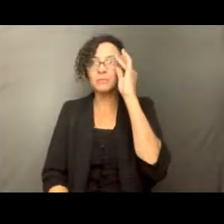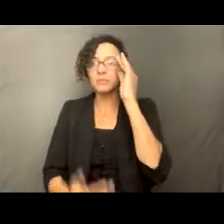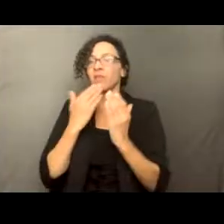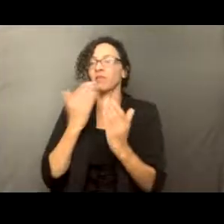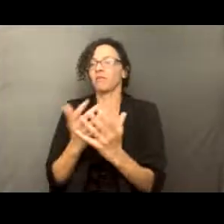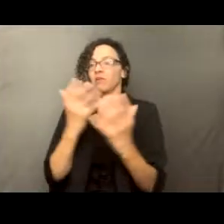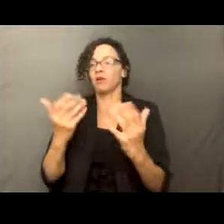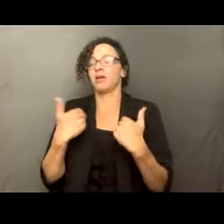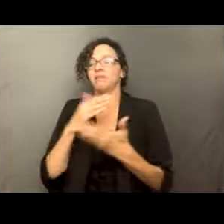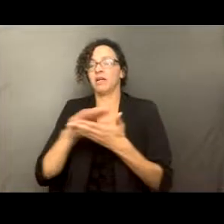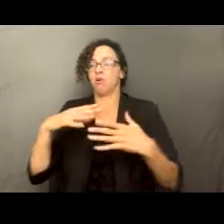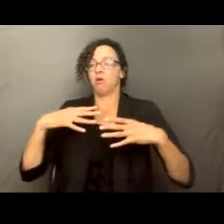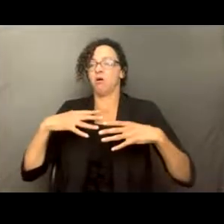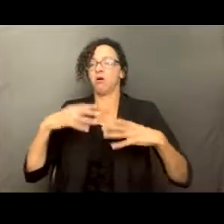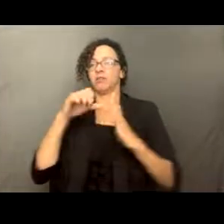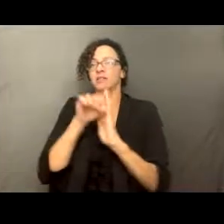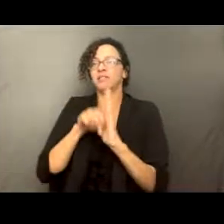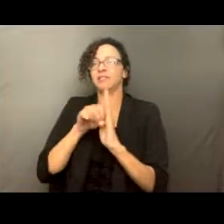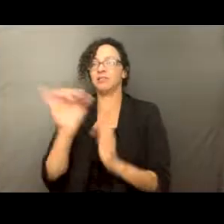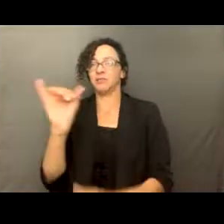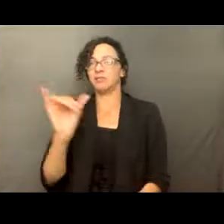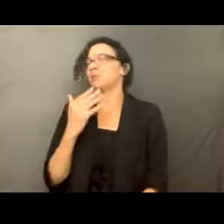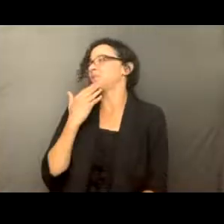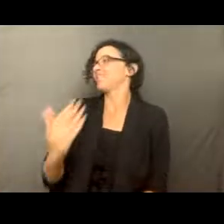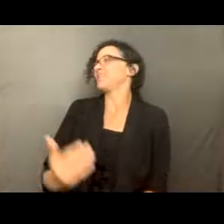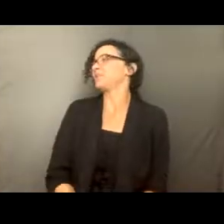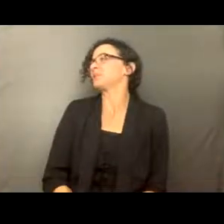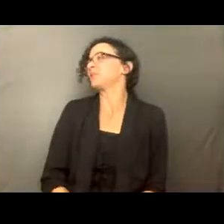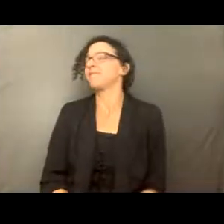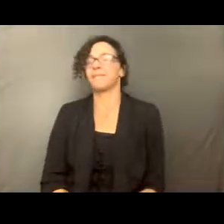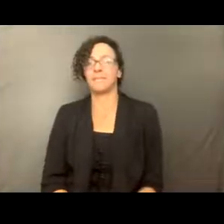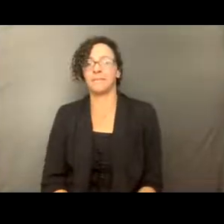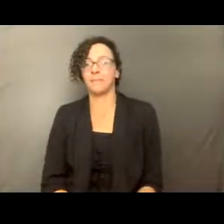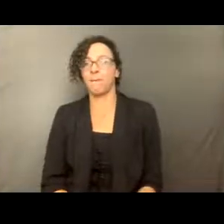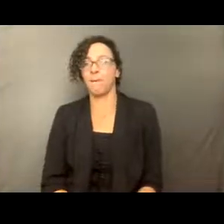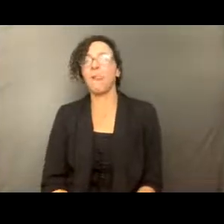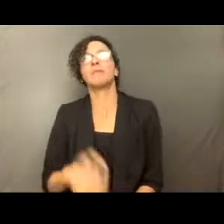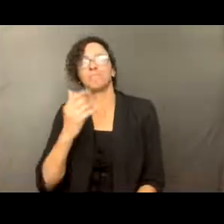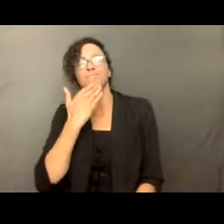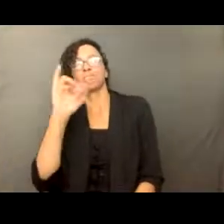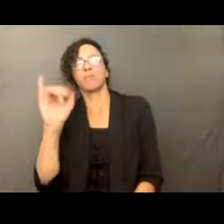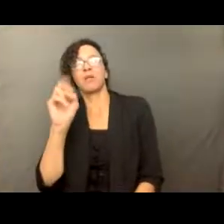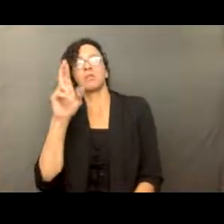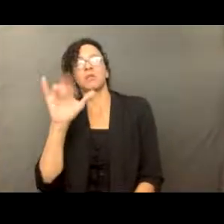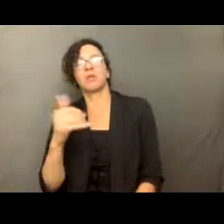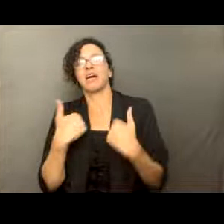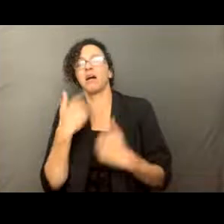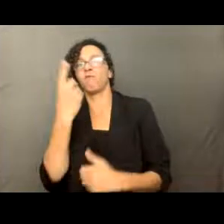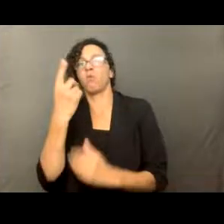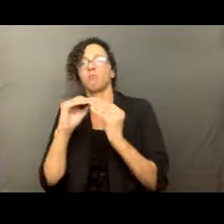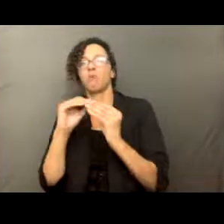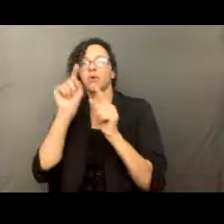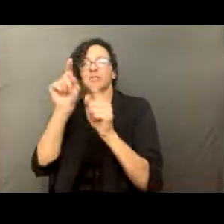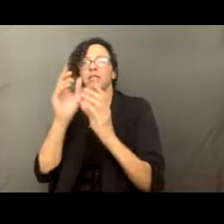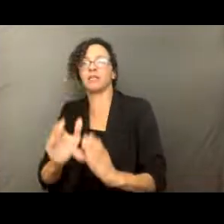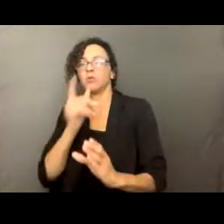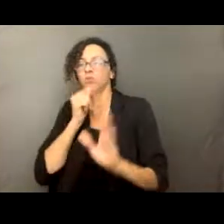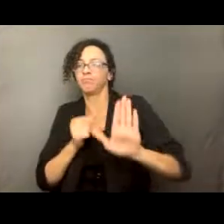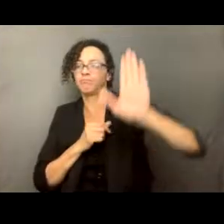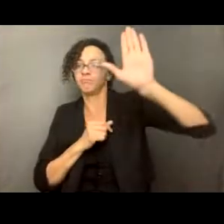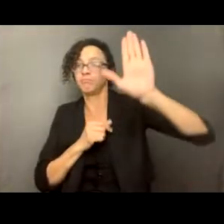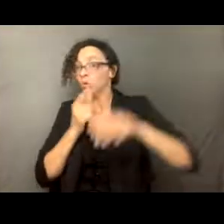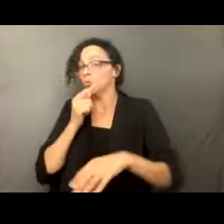nice holiday season too. Thank you. Yes, thank you, Chair Yeager. We do have one attendee who has raised their hand. We have William